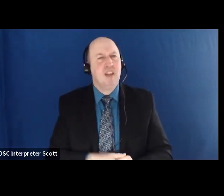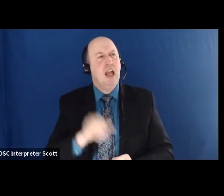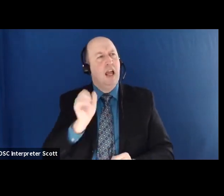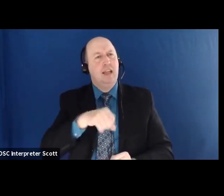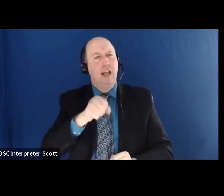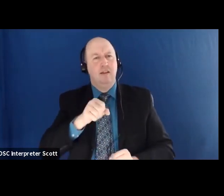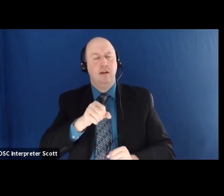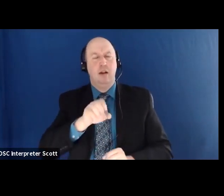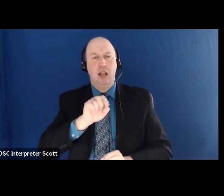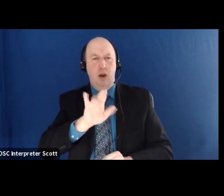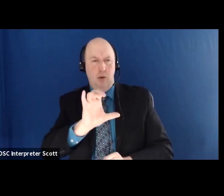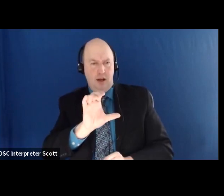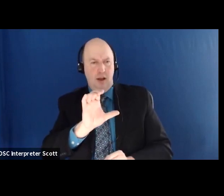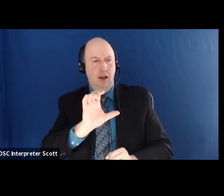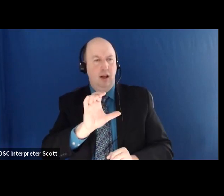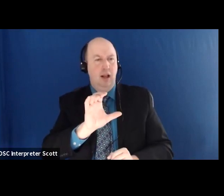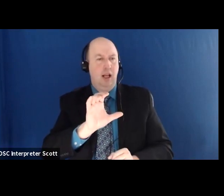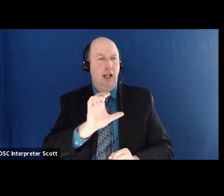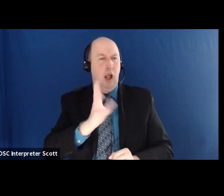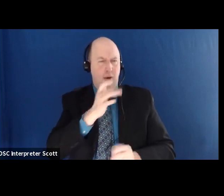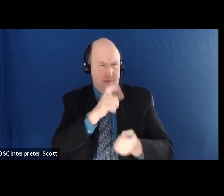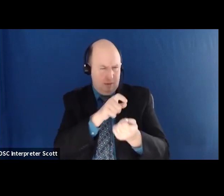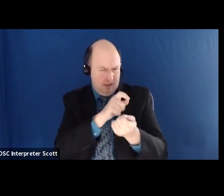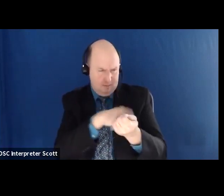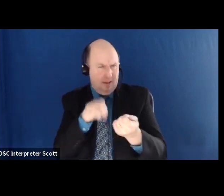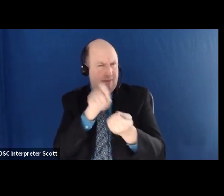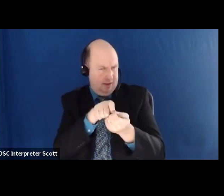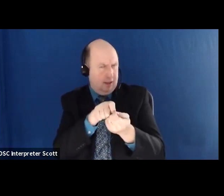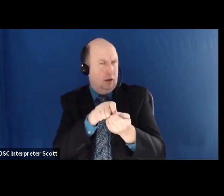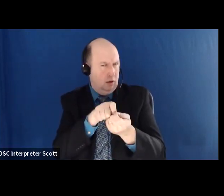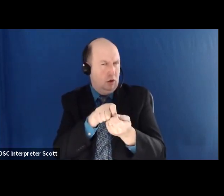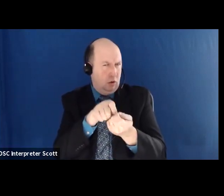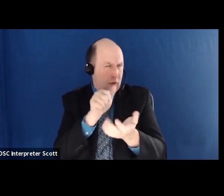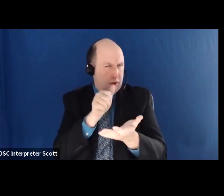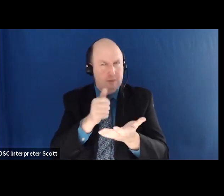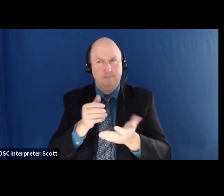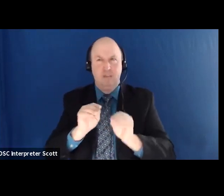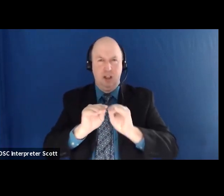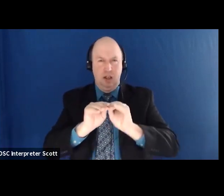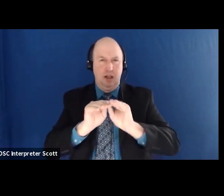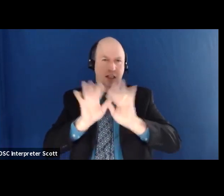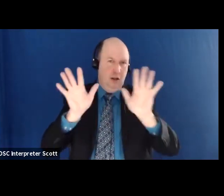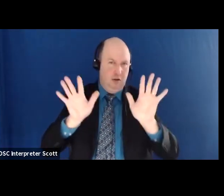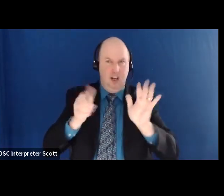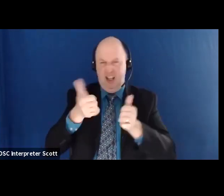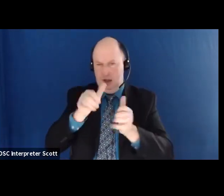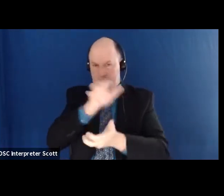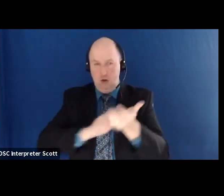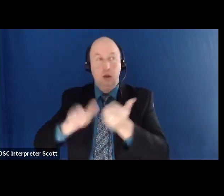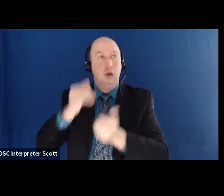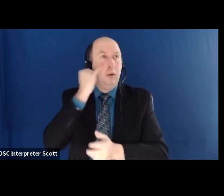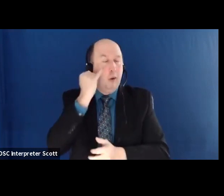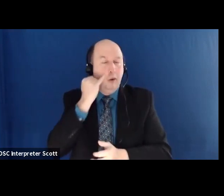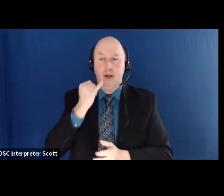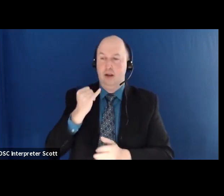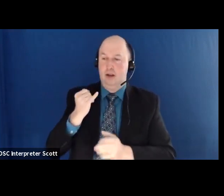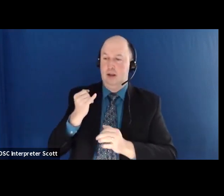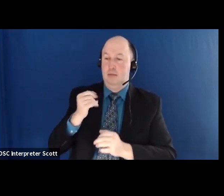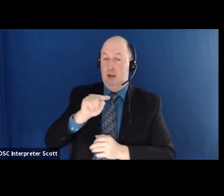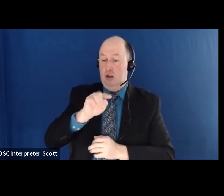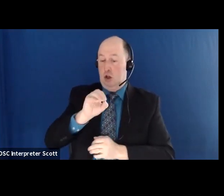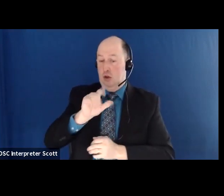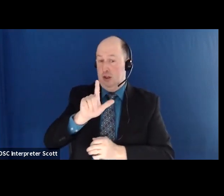follow-up. Eric, I want to be pretty specific on this so that to clear up confusion here. Say I'm a teacher for Toledo Public